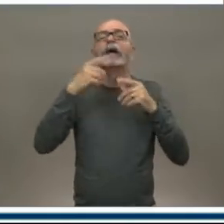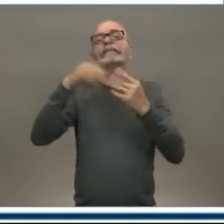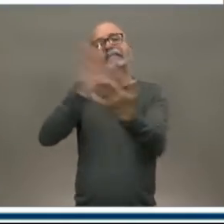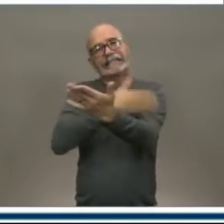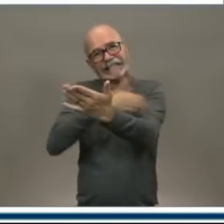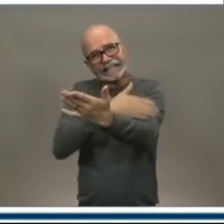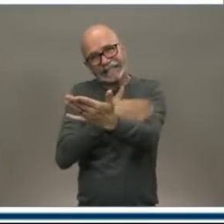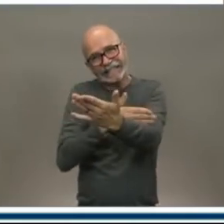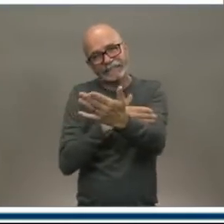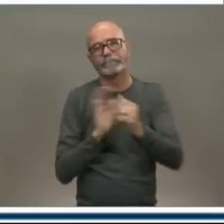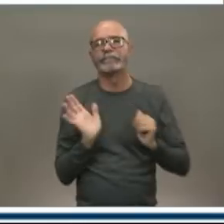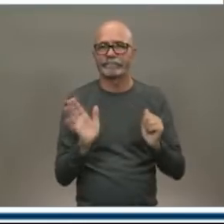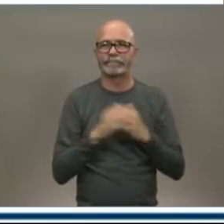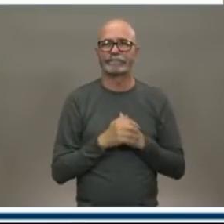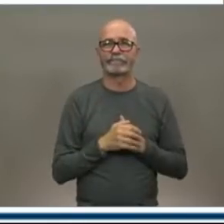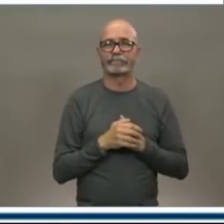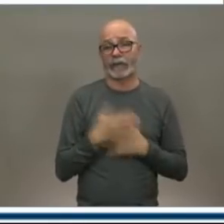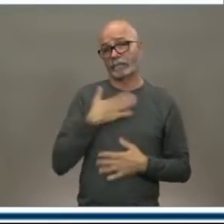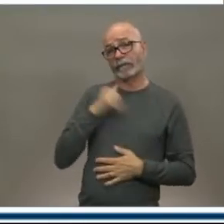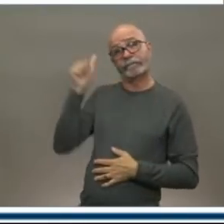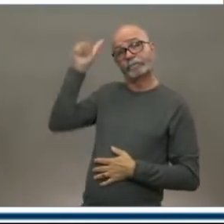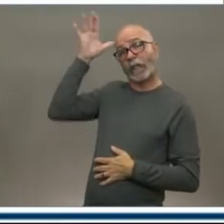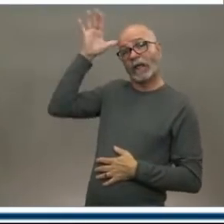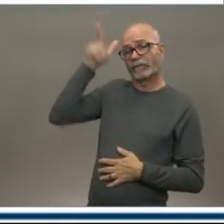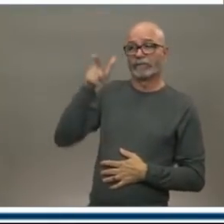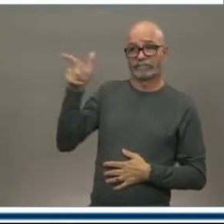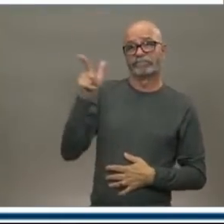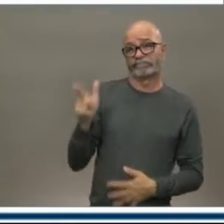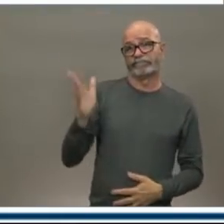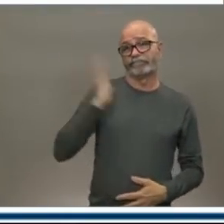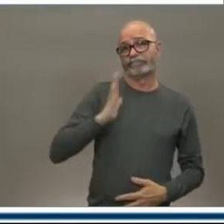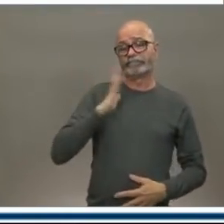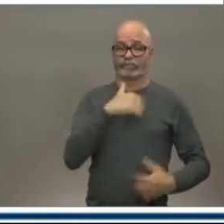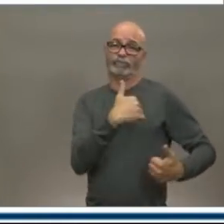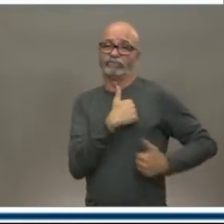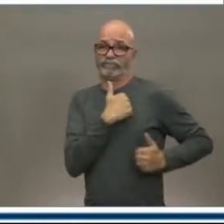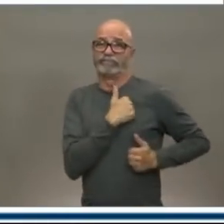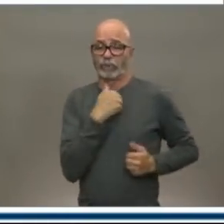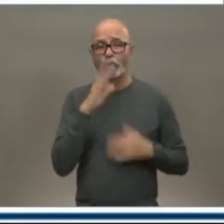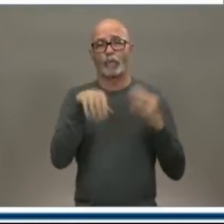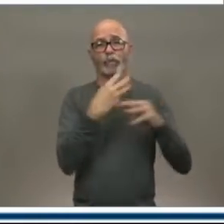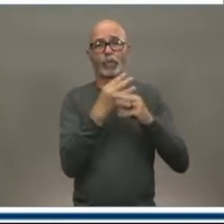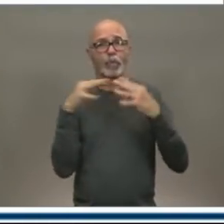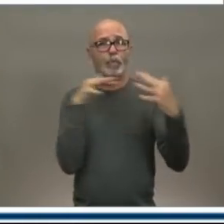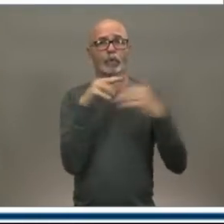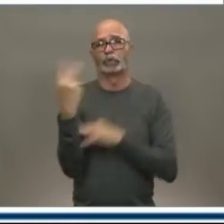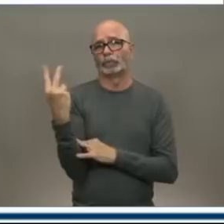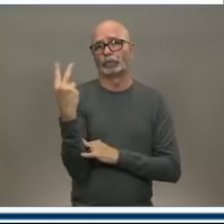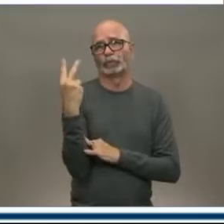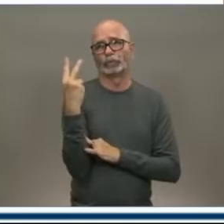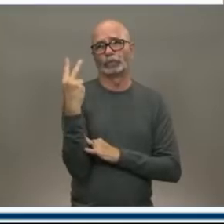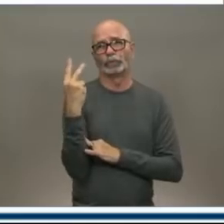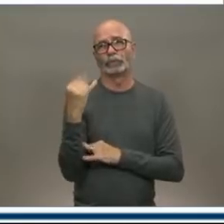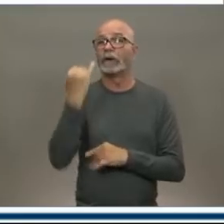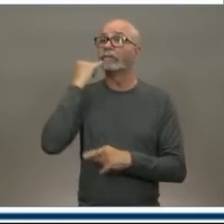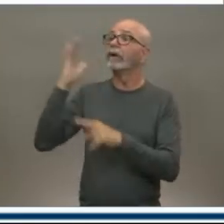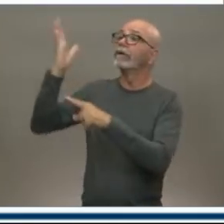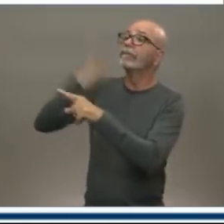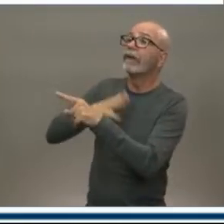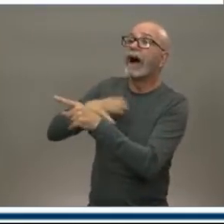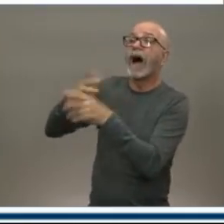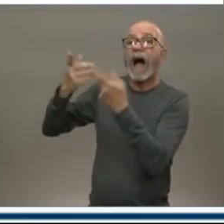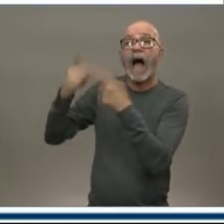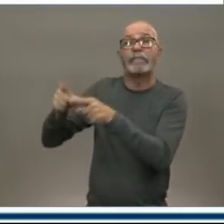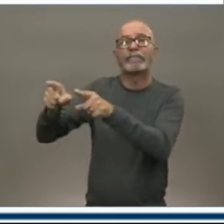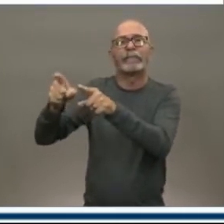II veteran, and so to him and every one of you out there who was or is a member of our military, I want to say a very deep